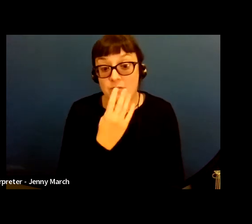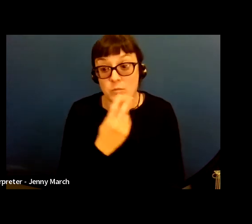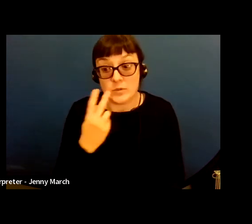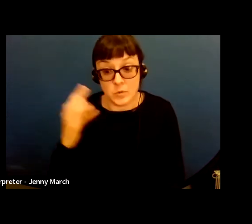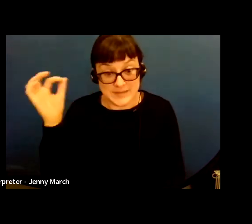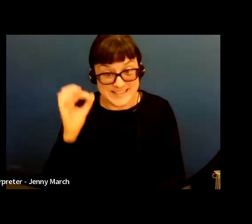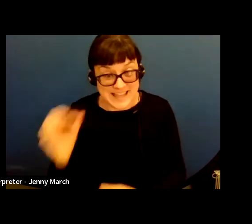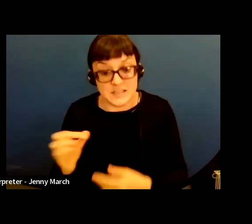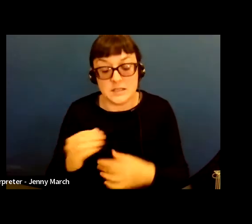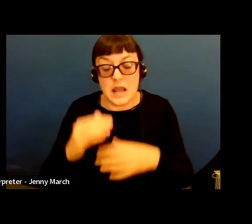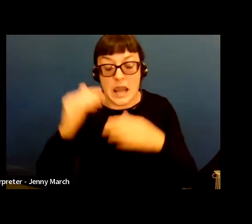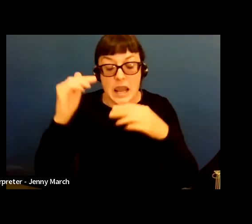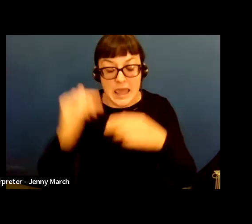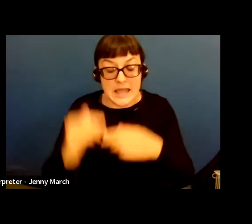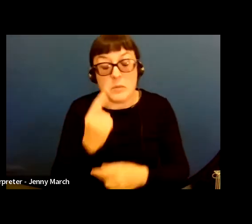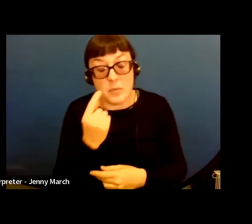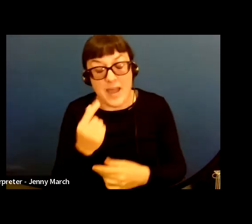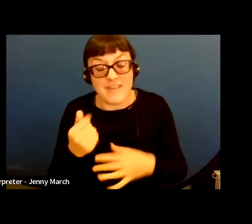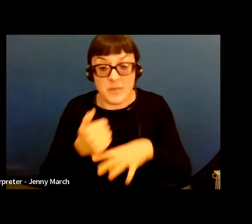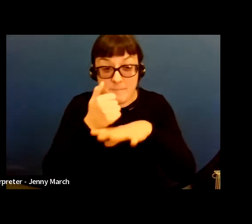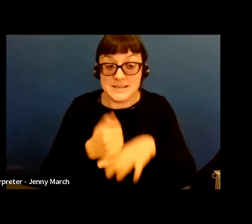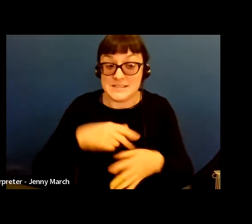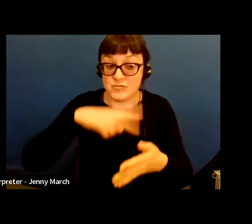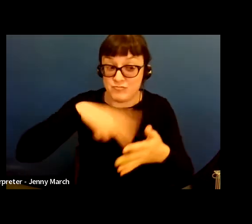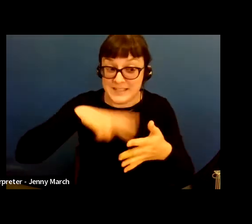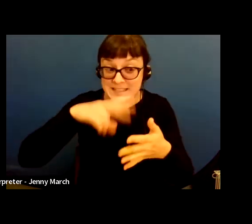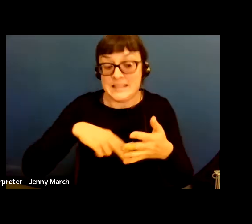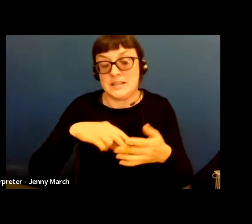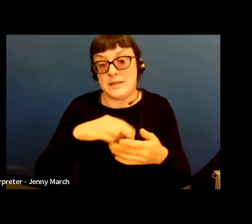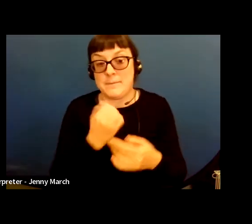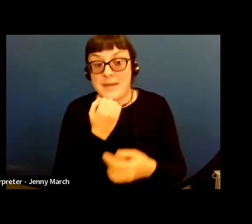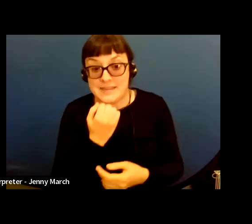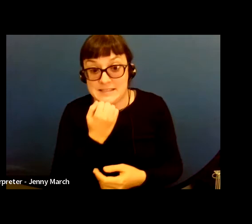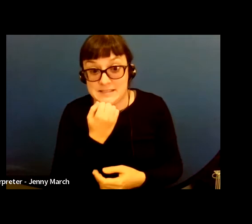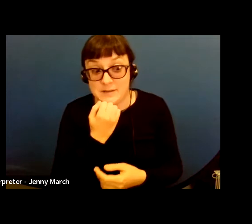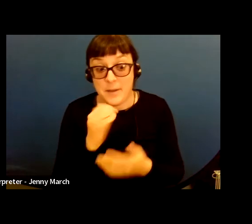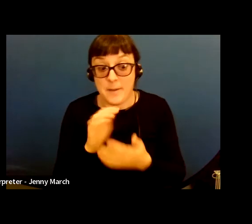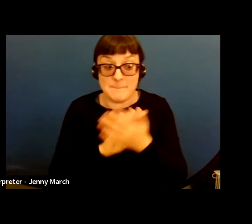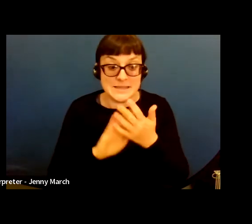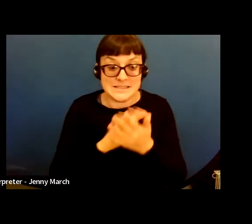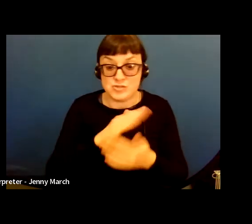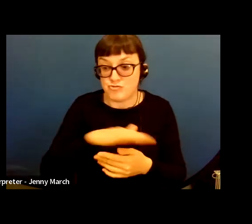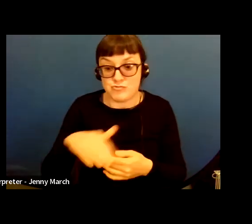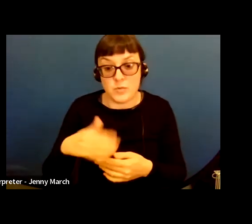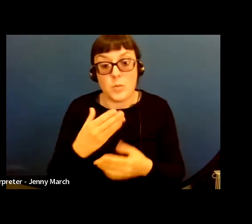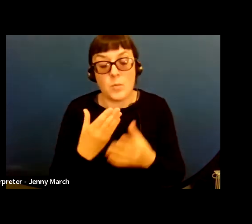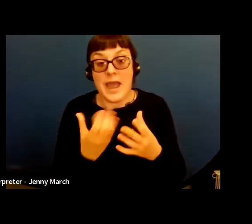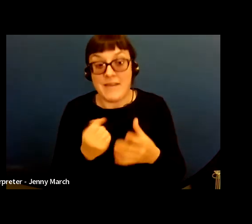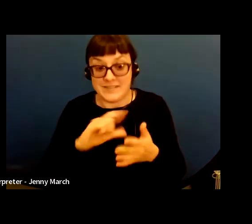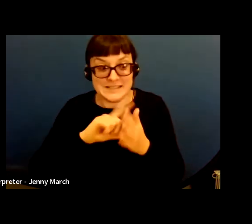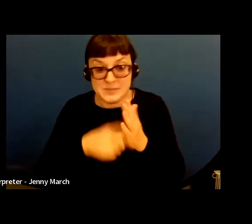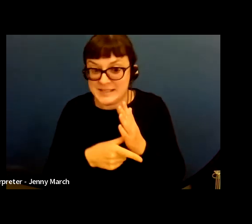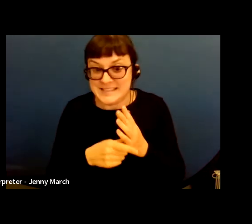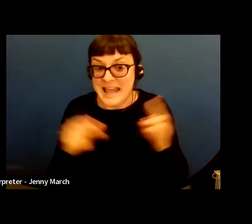and numeracy skills. What this indicates is that not only are children with disabilities not participating in school at the same rate